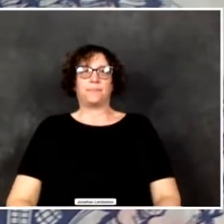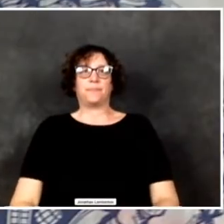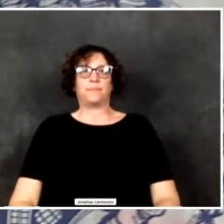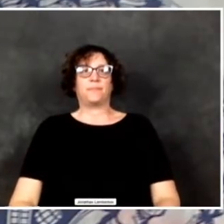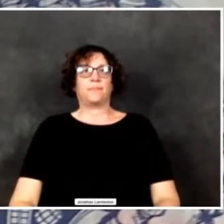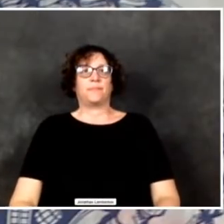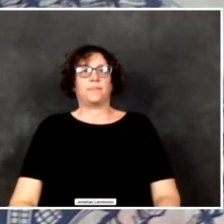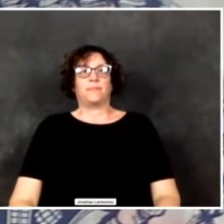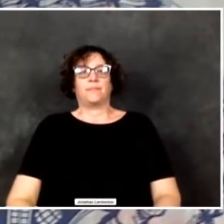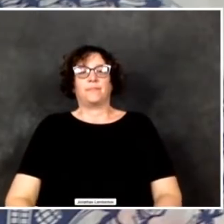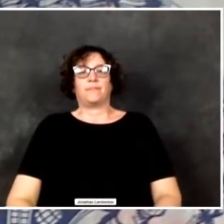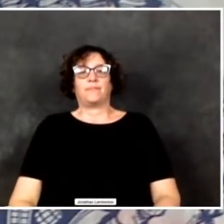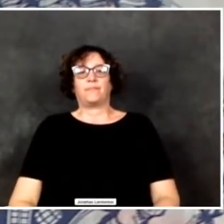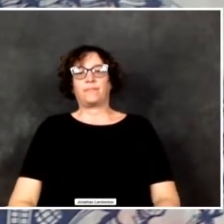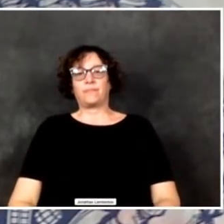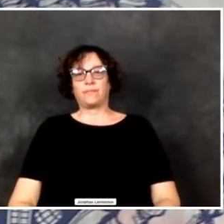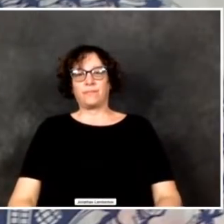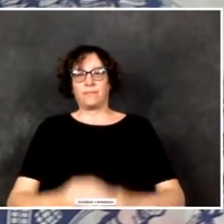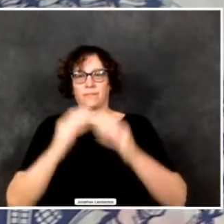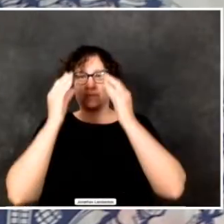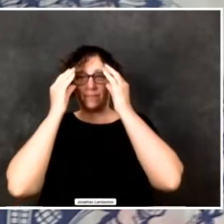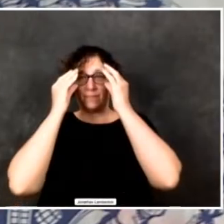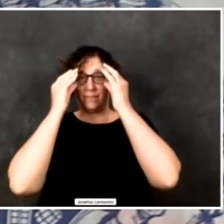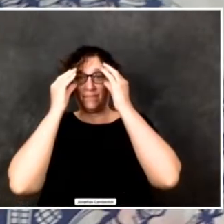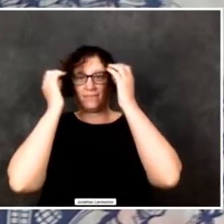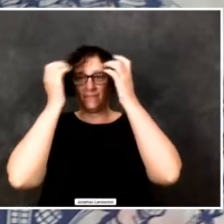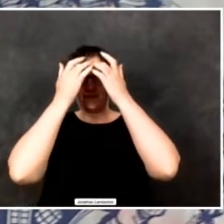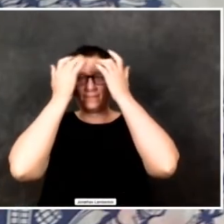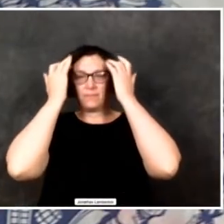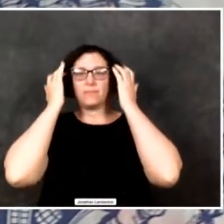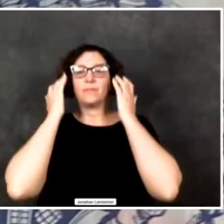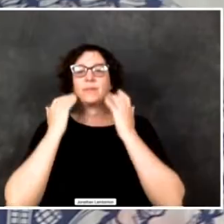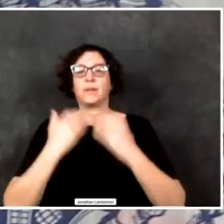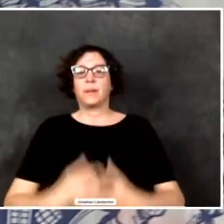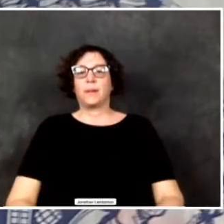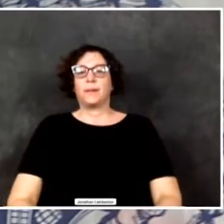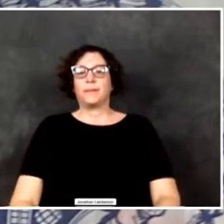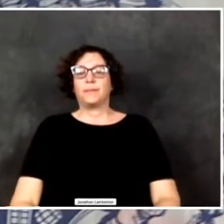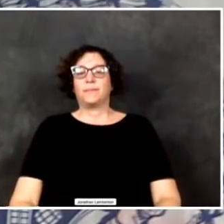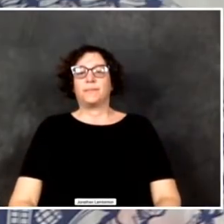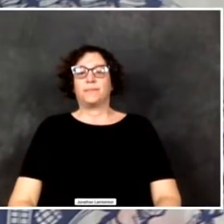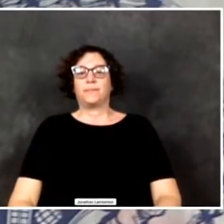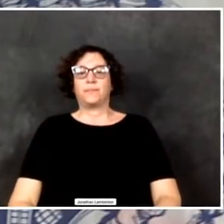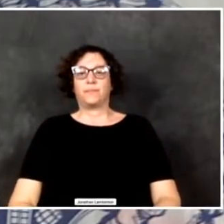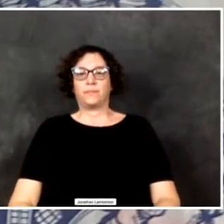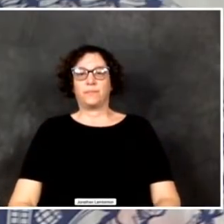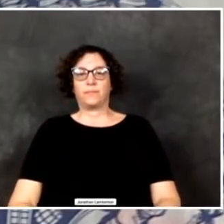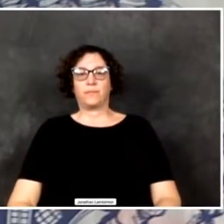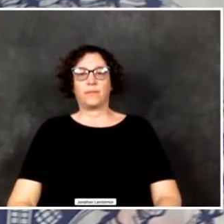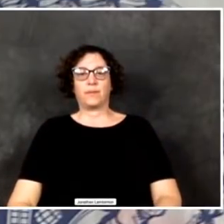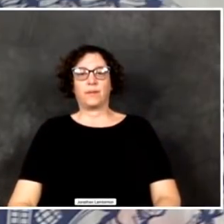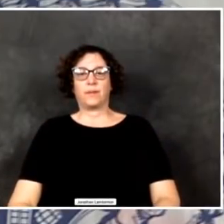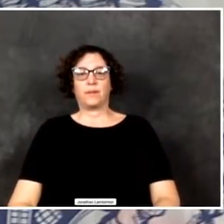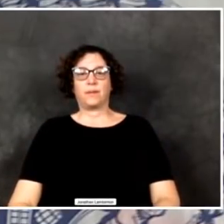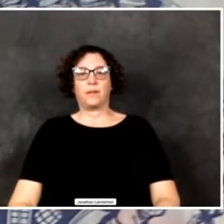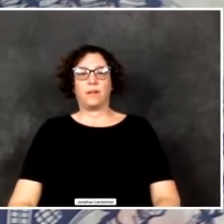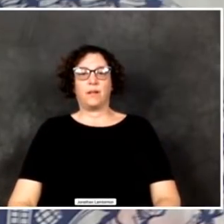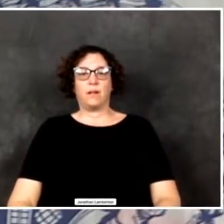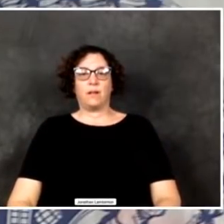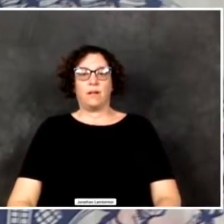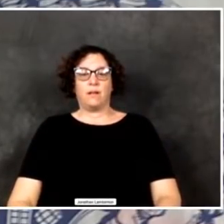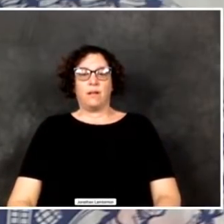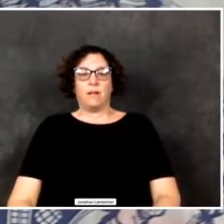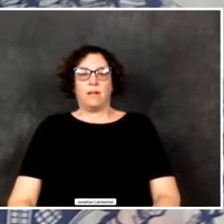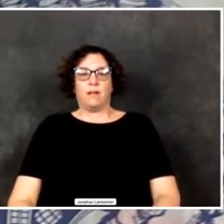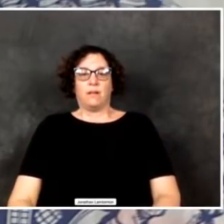Juntos vamos a crear algo mejor debido a esta lucha. Una